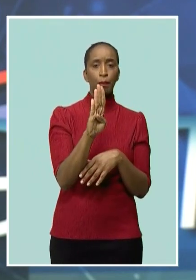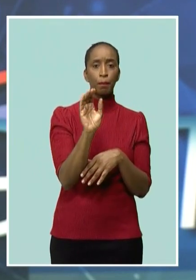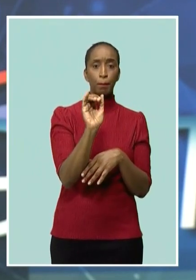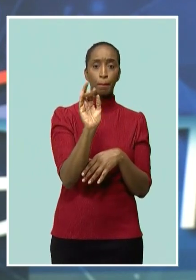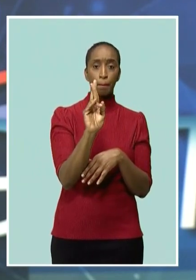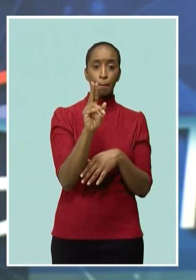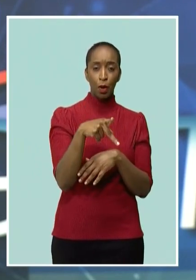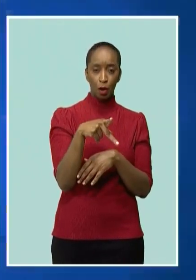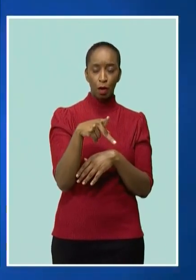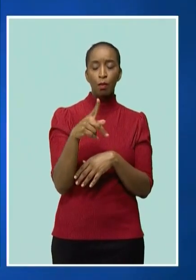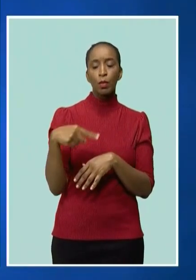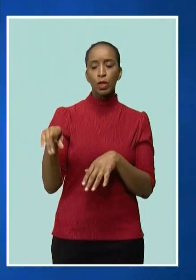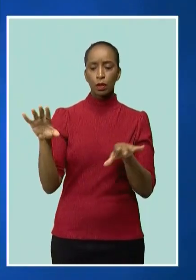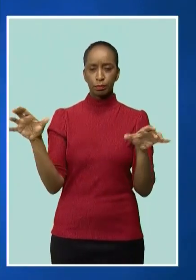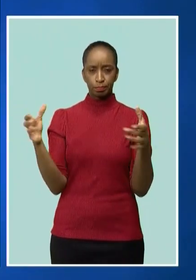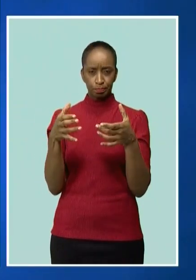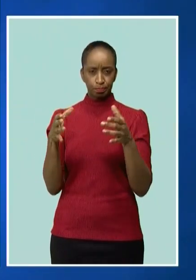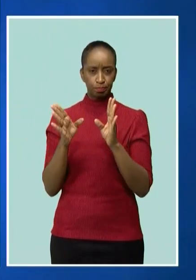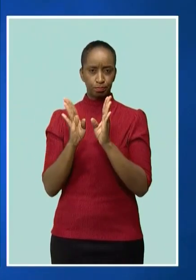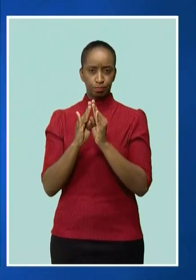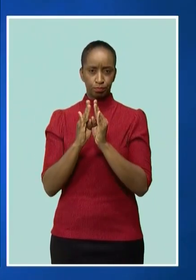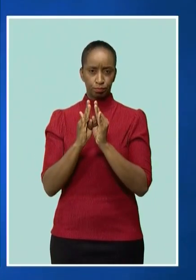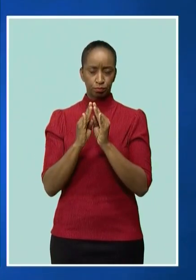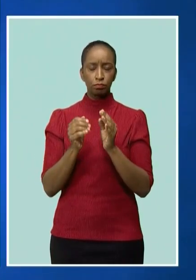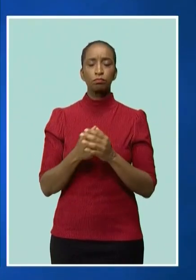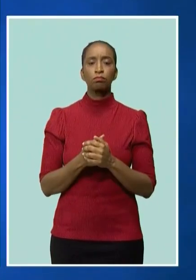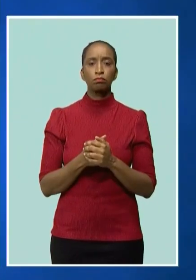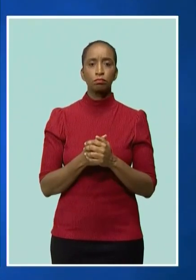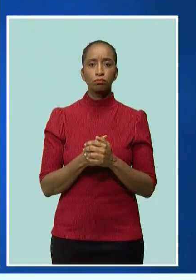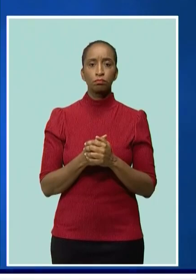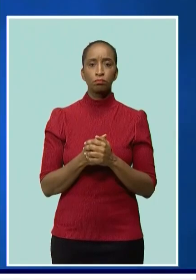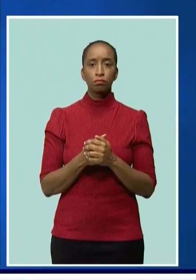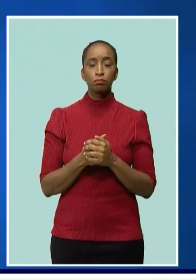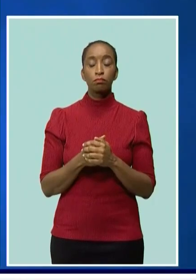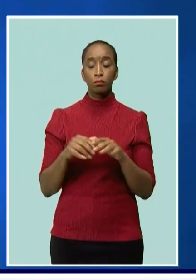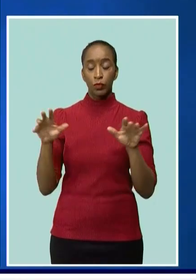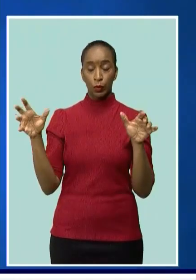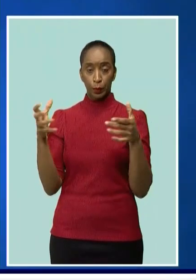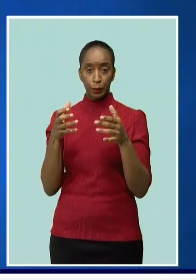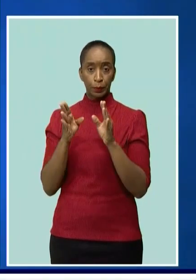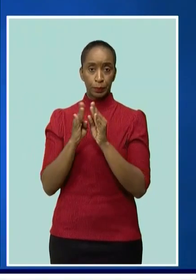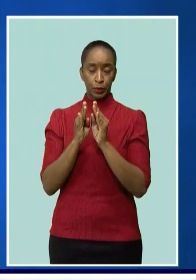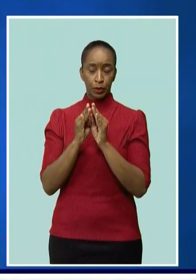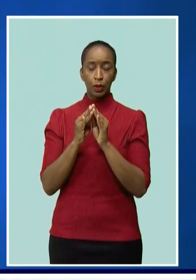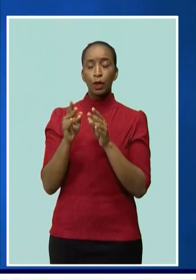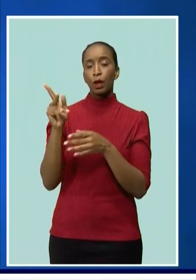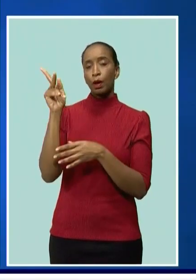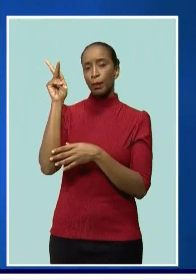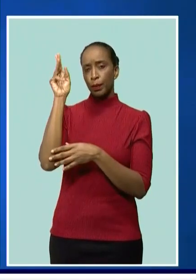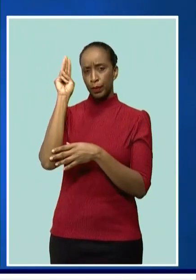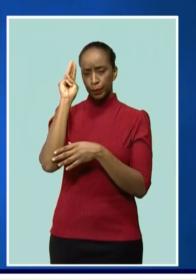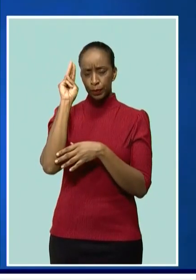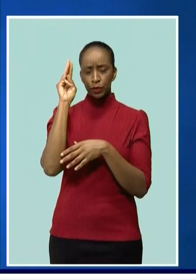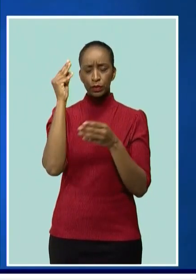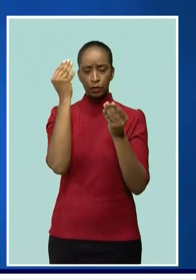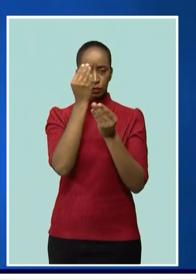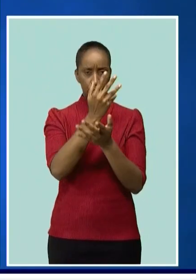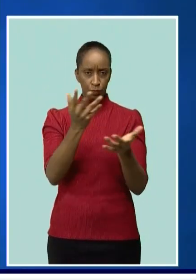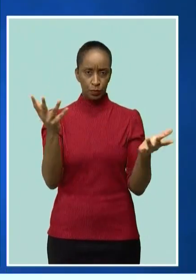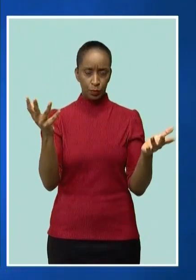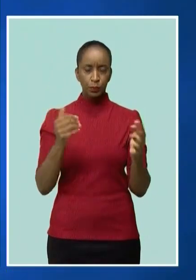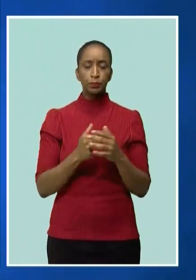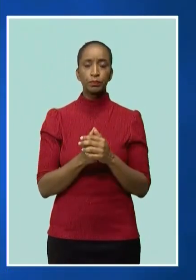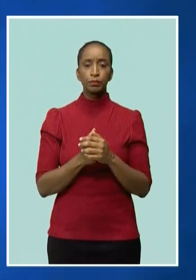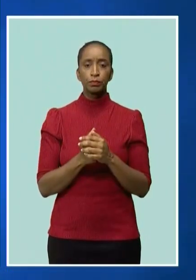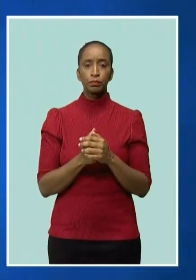reports. The meeting was convened in the Edna-Bourne Committee Room of Parliament. Prime Minister Mia Amor-Motley told the media Barbados is